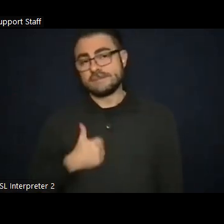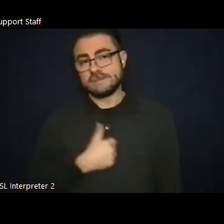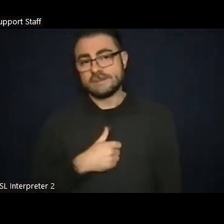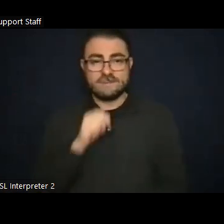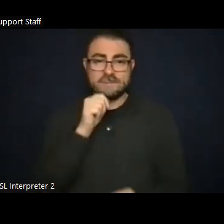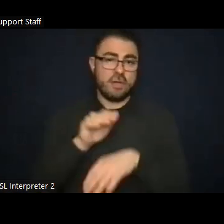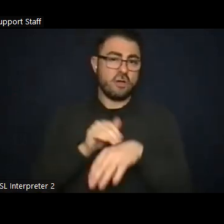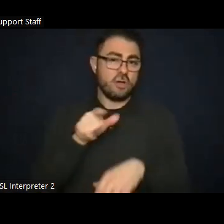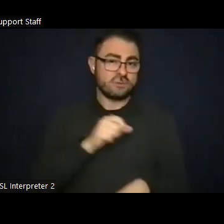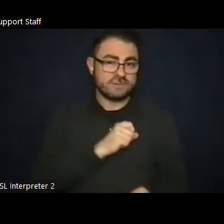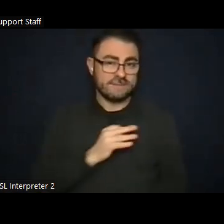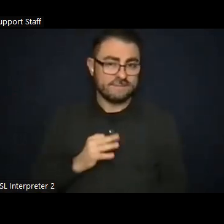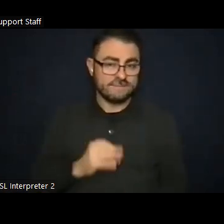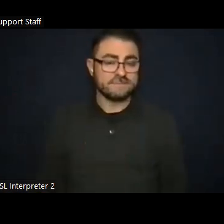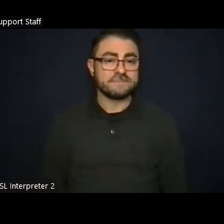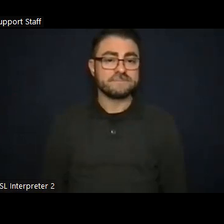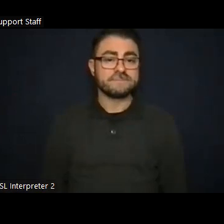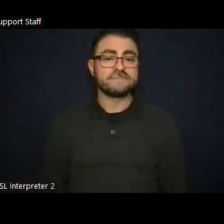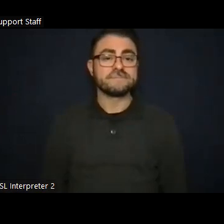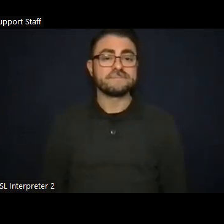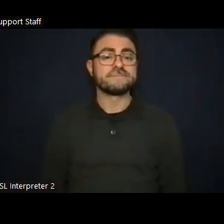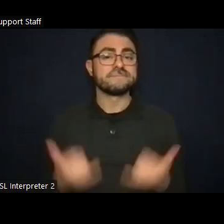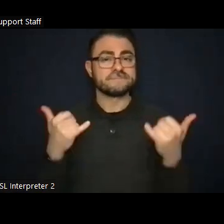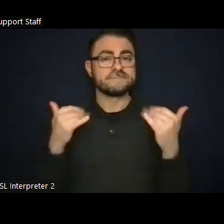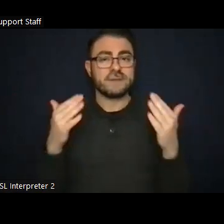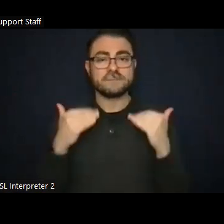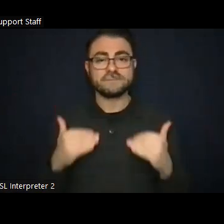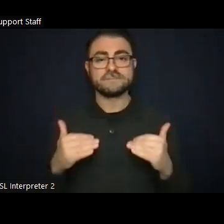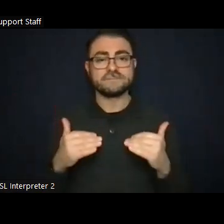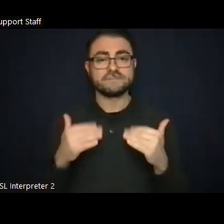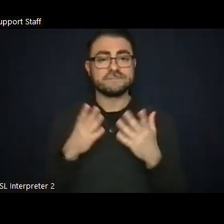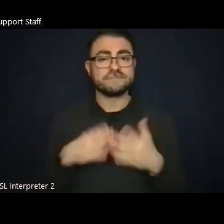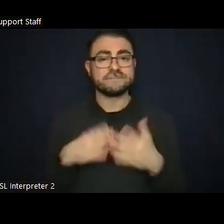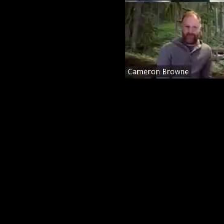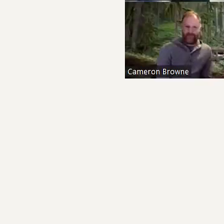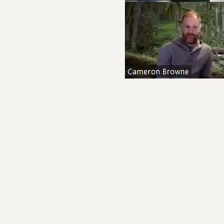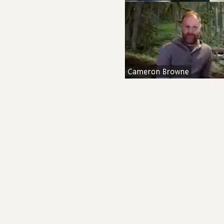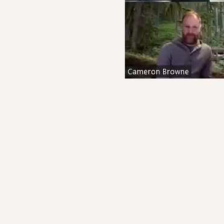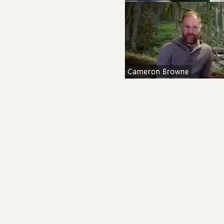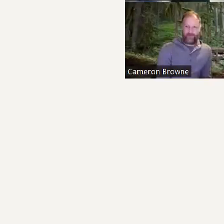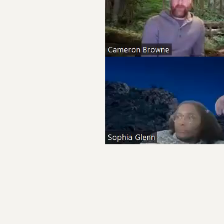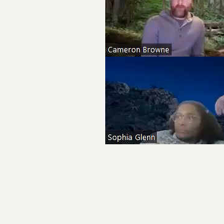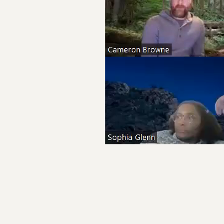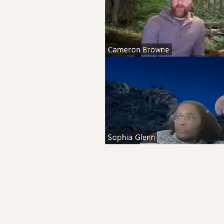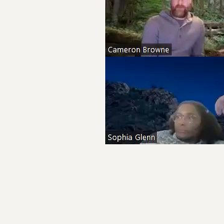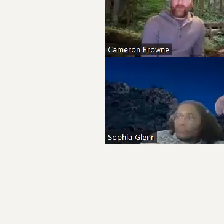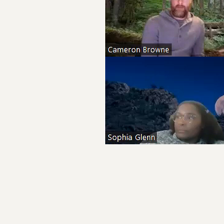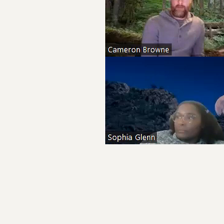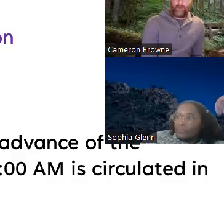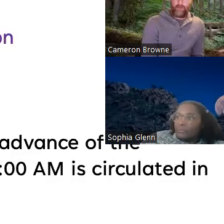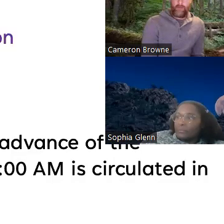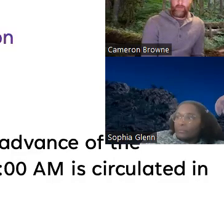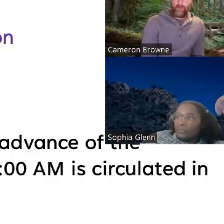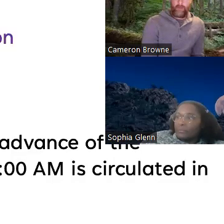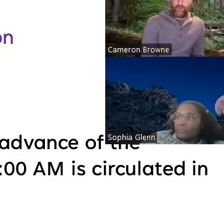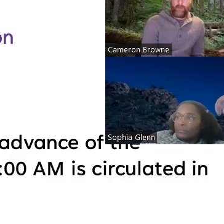on staff. So now we will go to the adjournment of the meeting. As a reminder, you can now submit advanced public